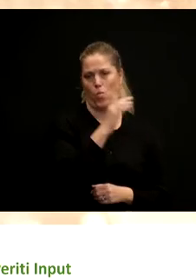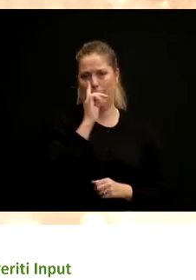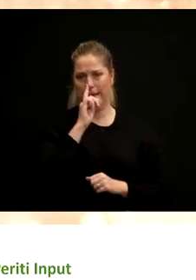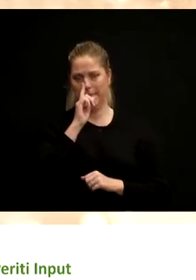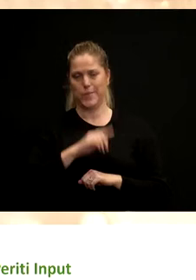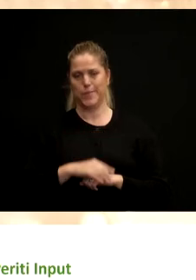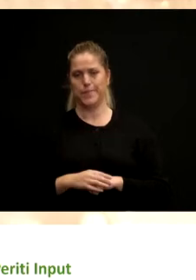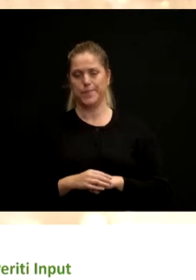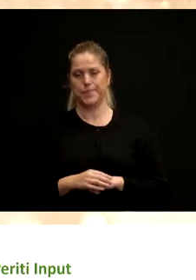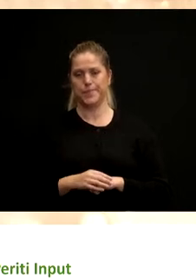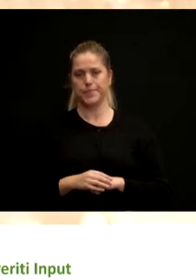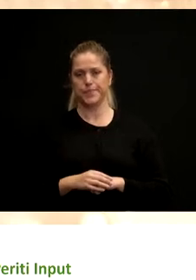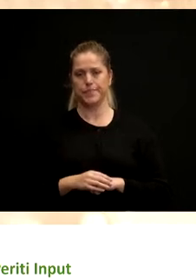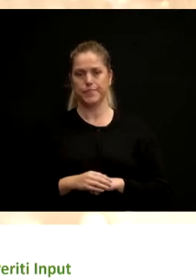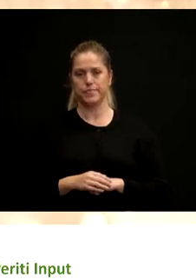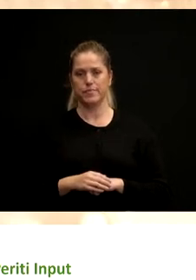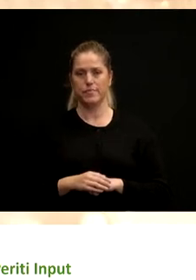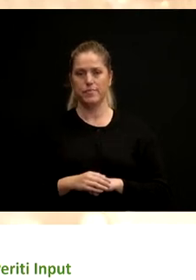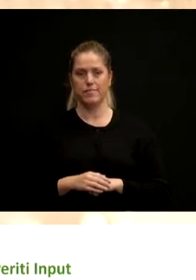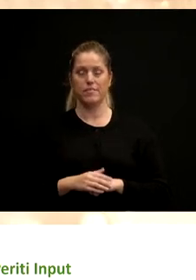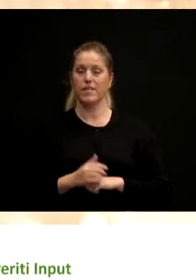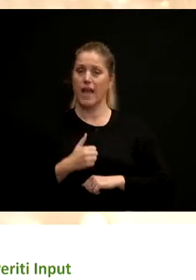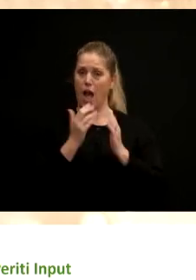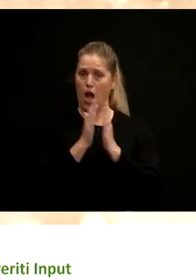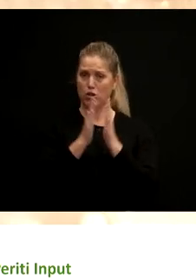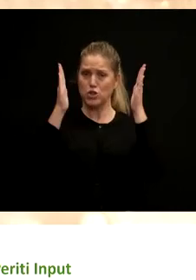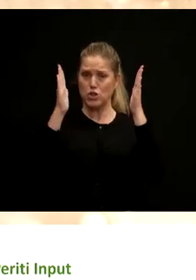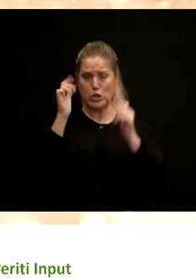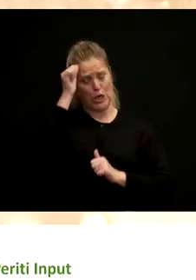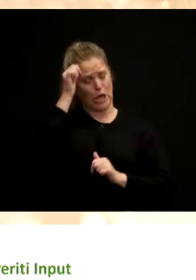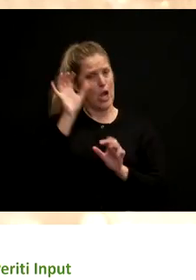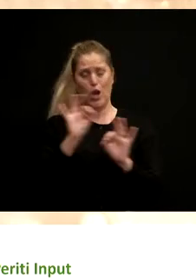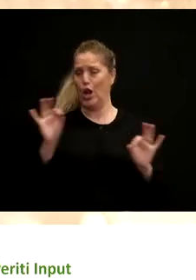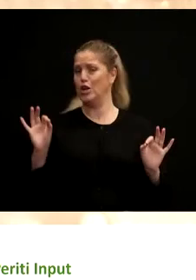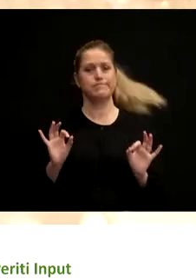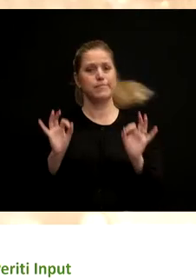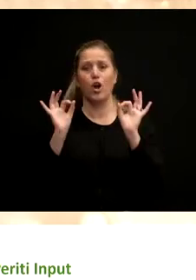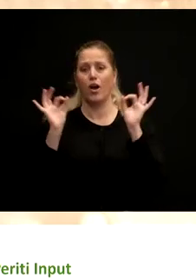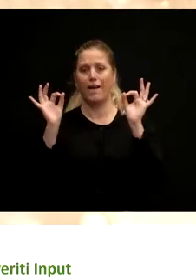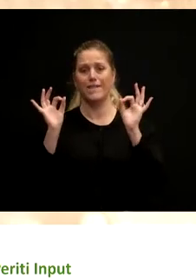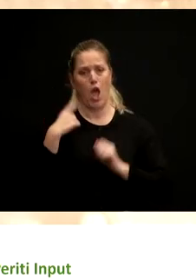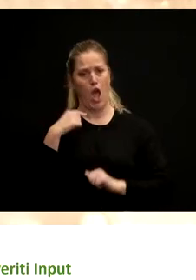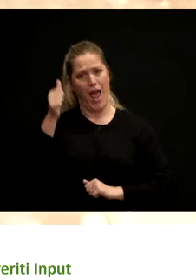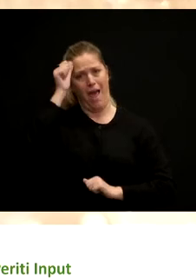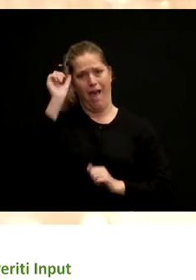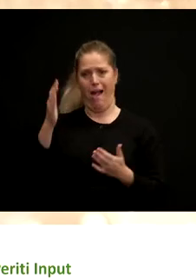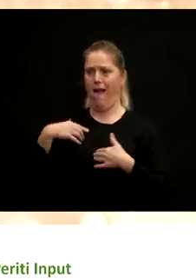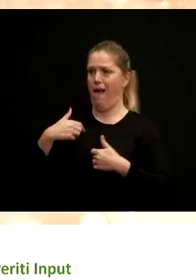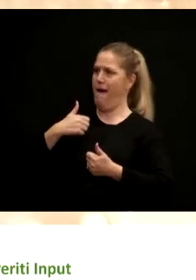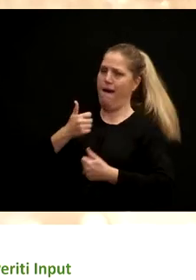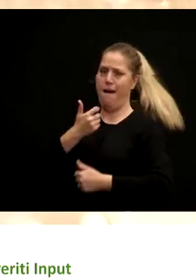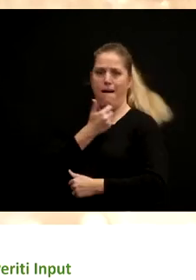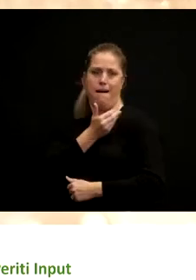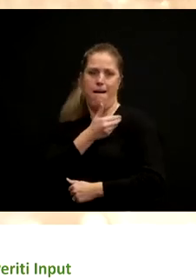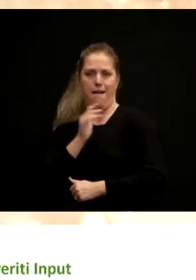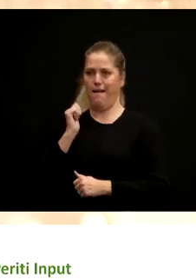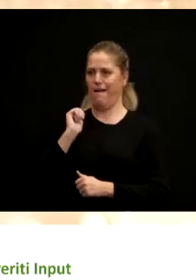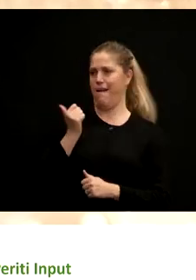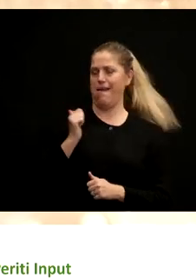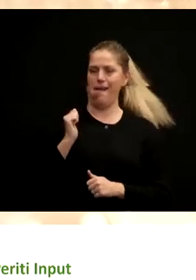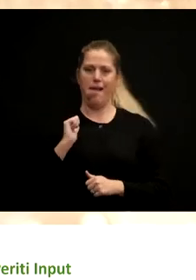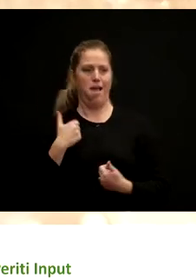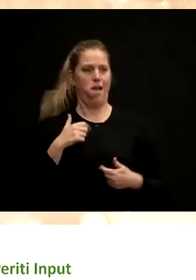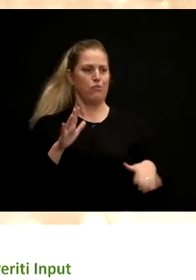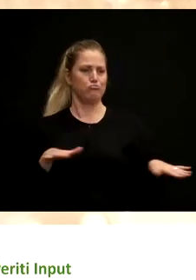As church, we're not perfect. We're not here to be self-congratulatory or complacent. Rather, we